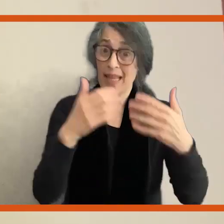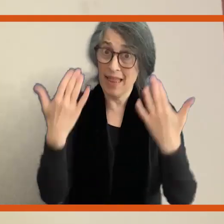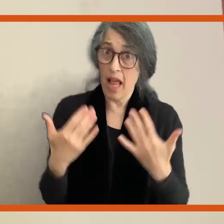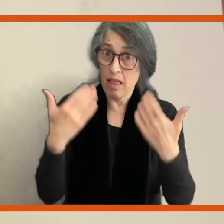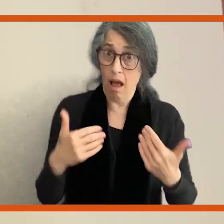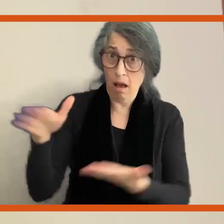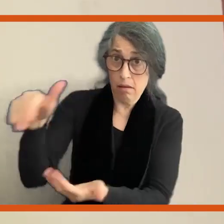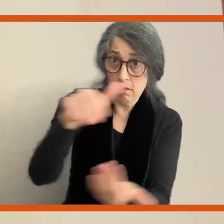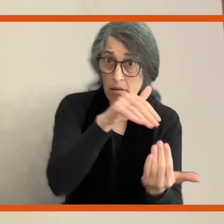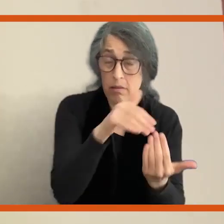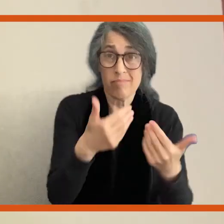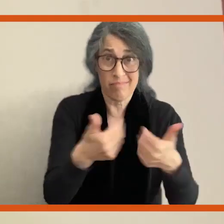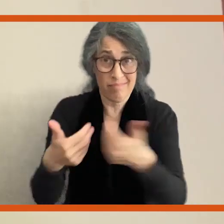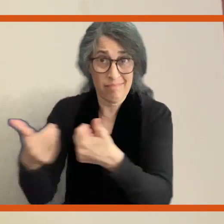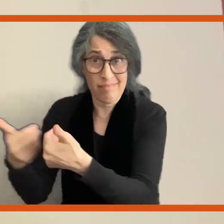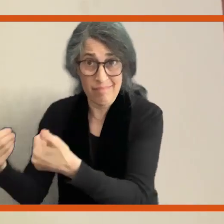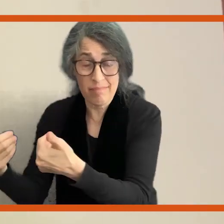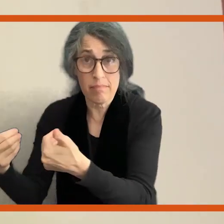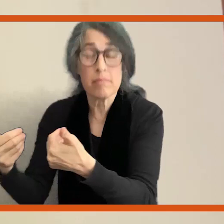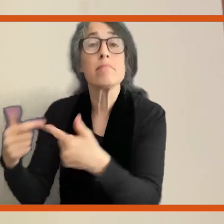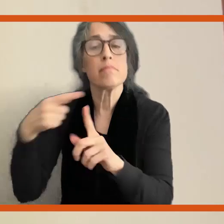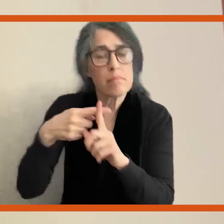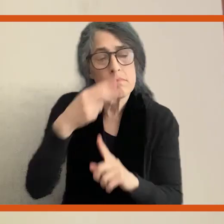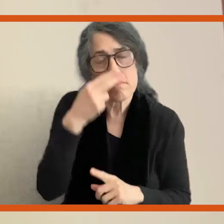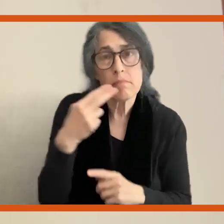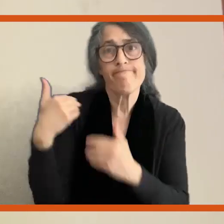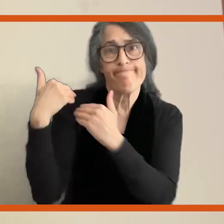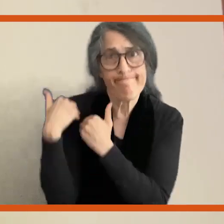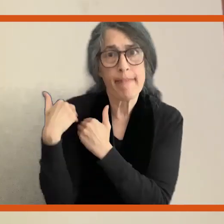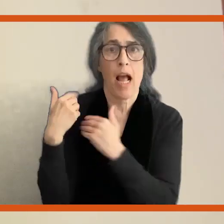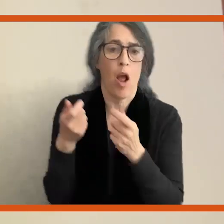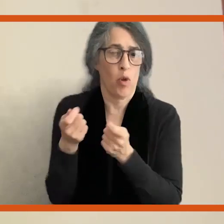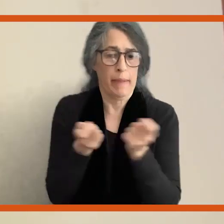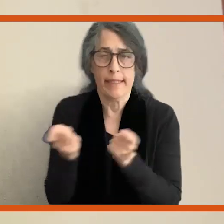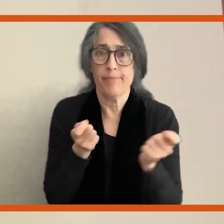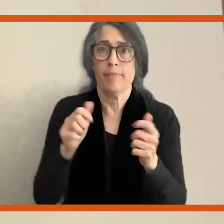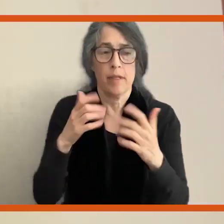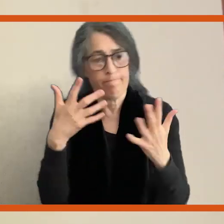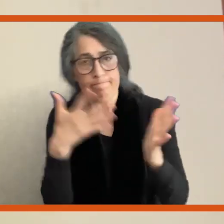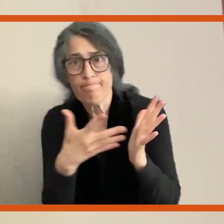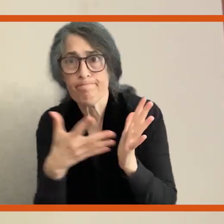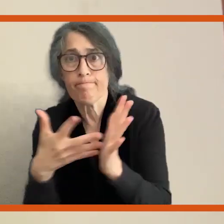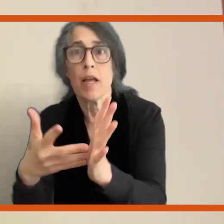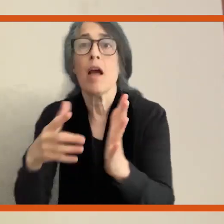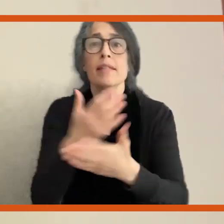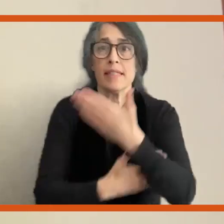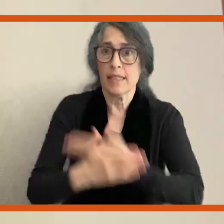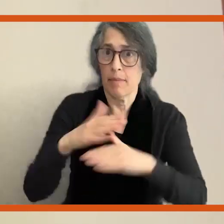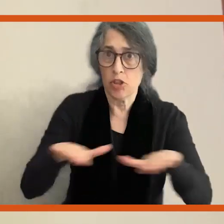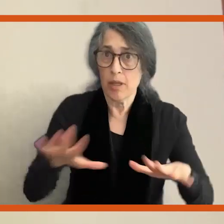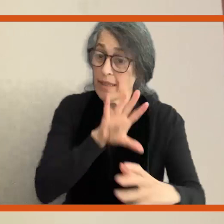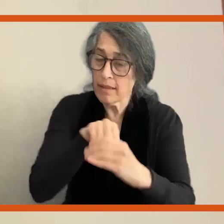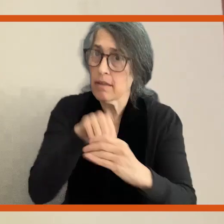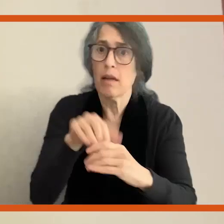is one of the steps towards ensuring an effective inclusive education system through the development of